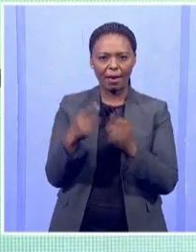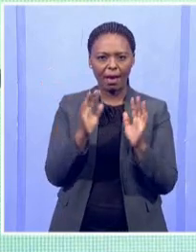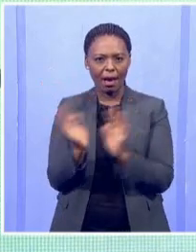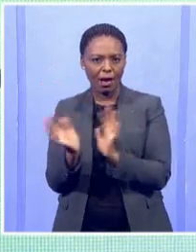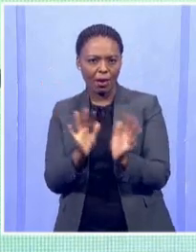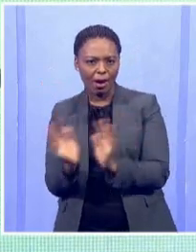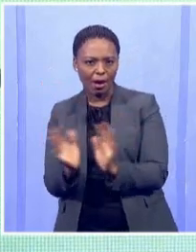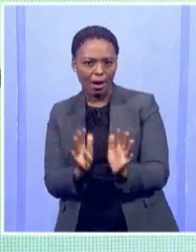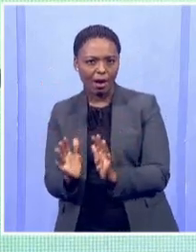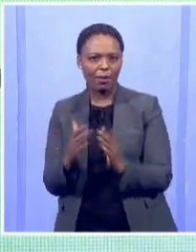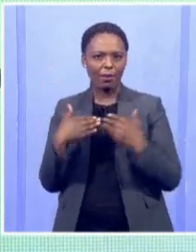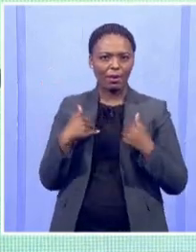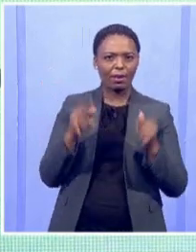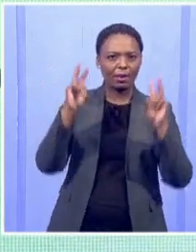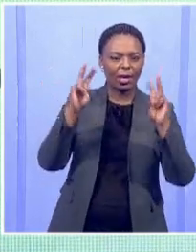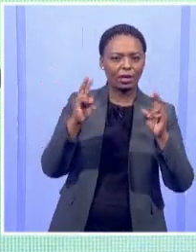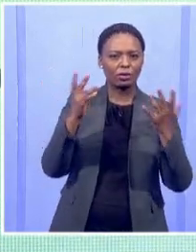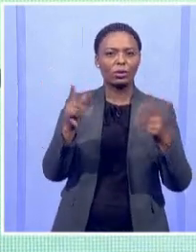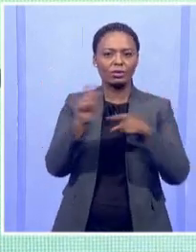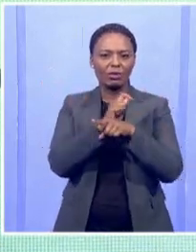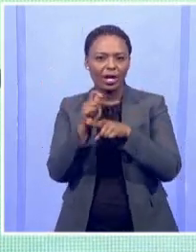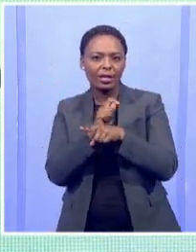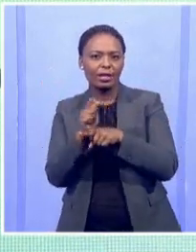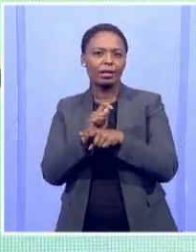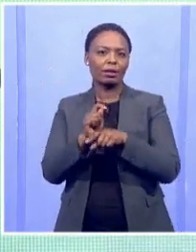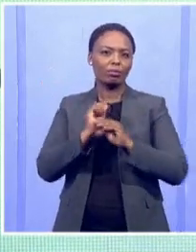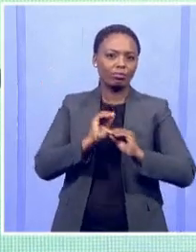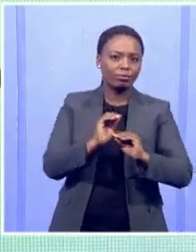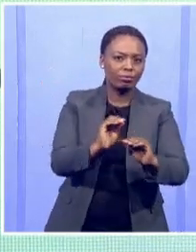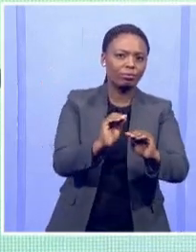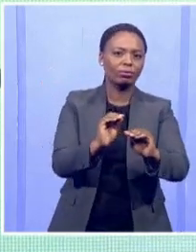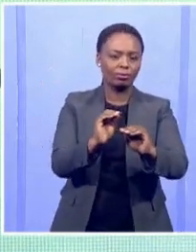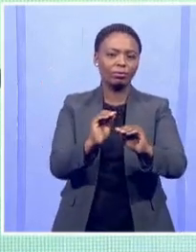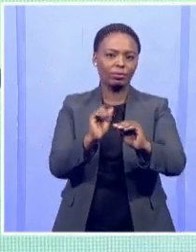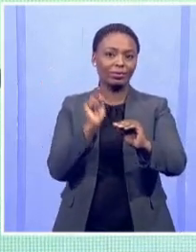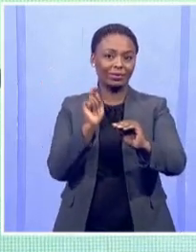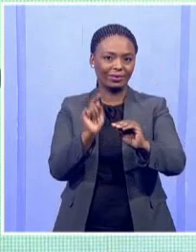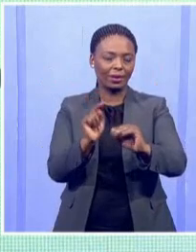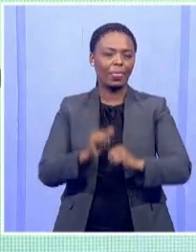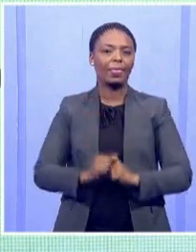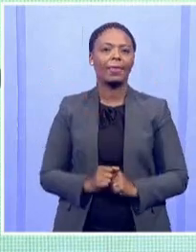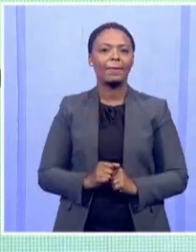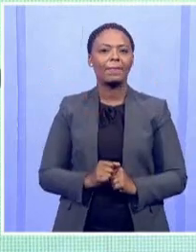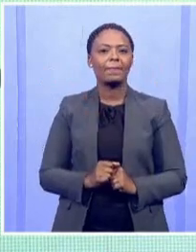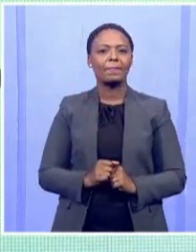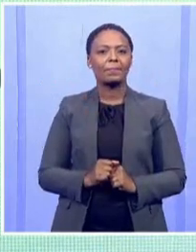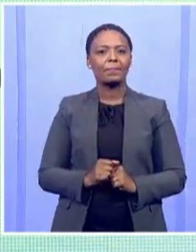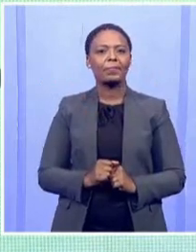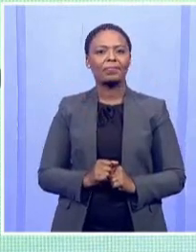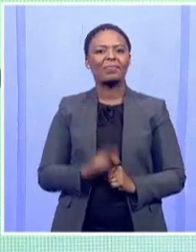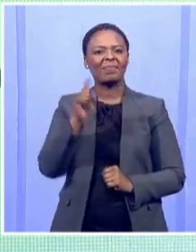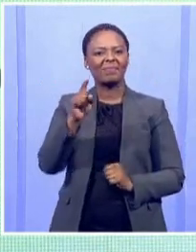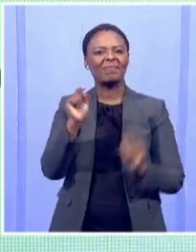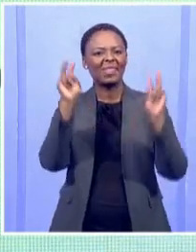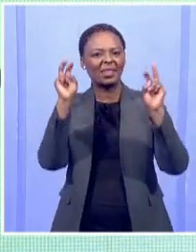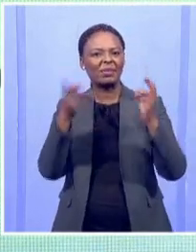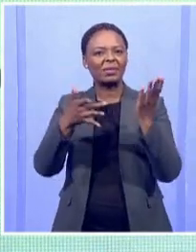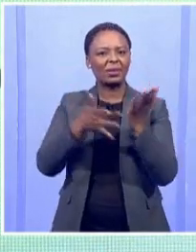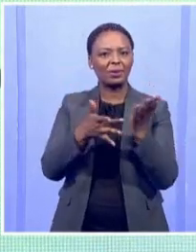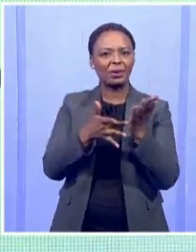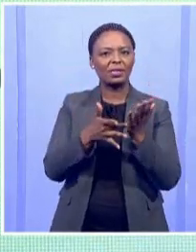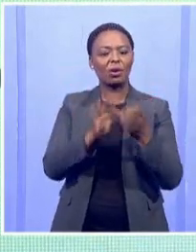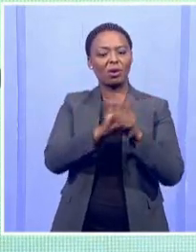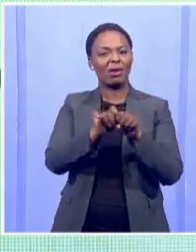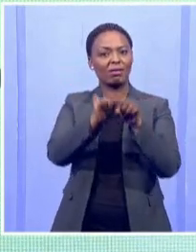reforming training and education practice, coming back to the use of technology, the